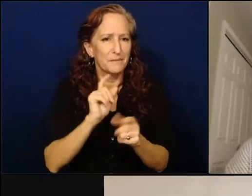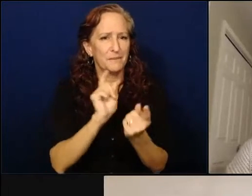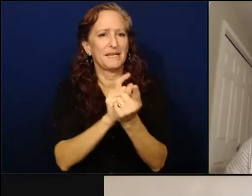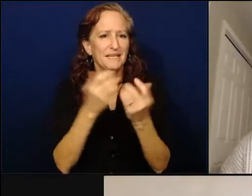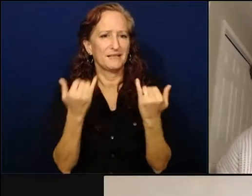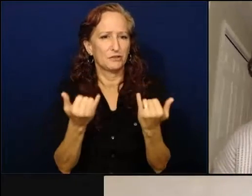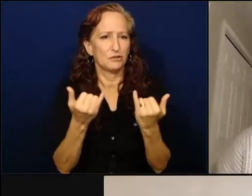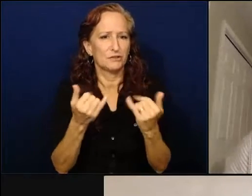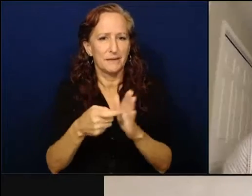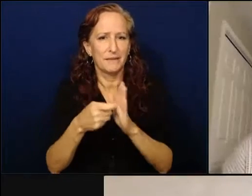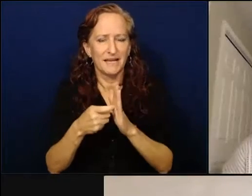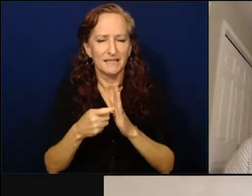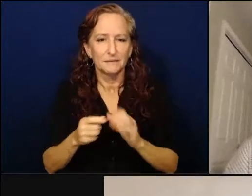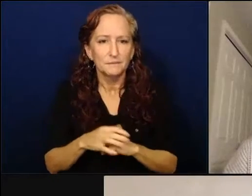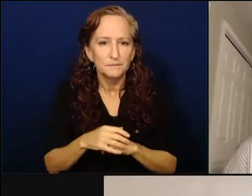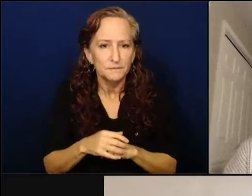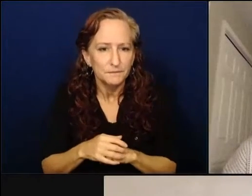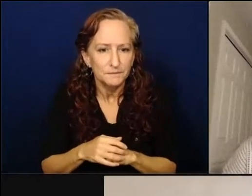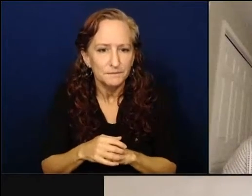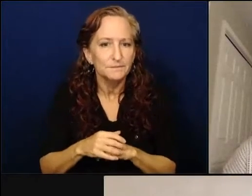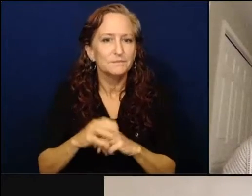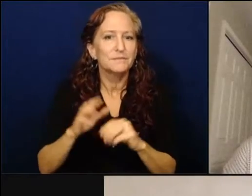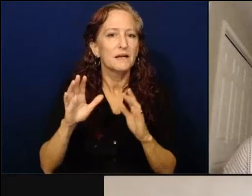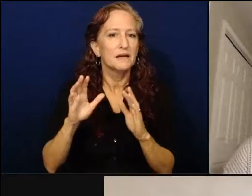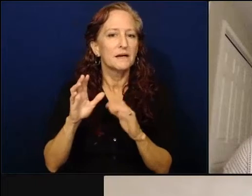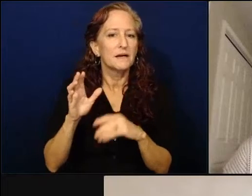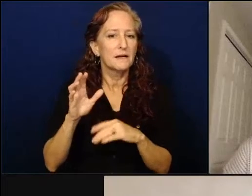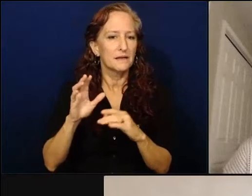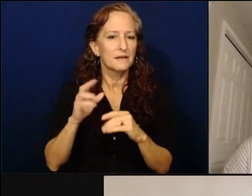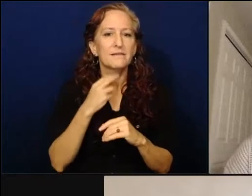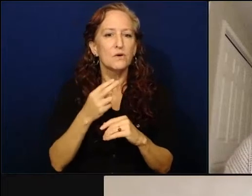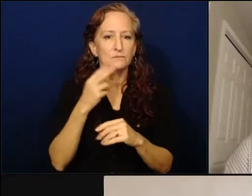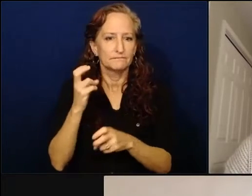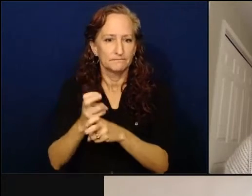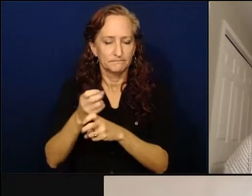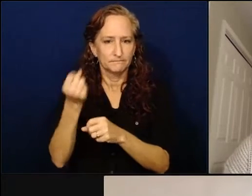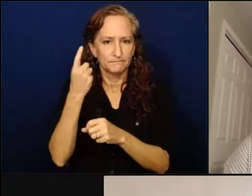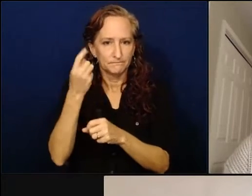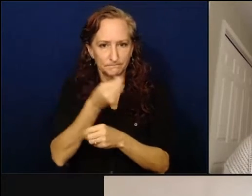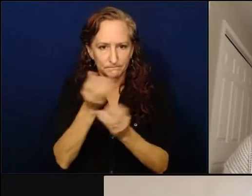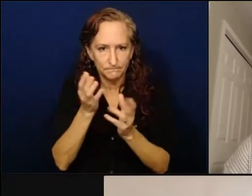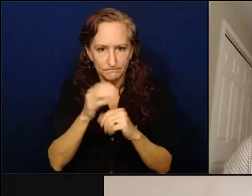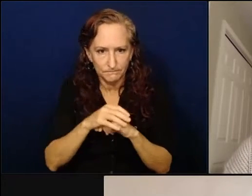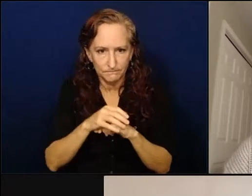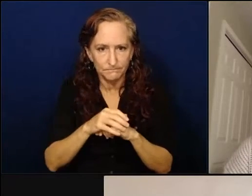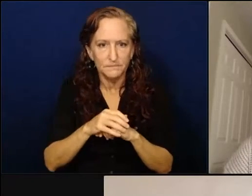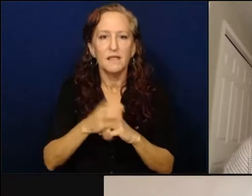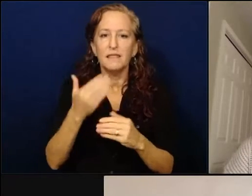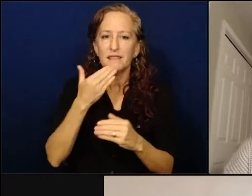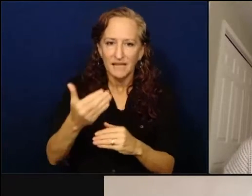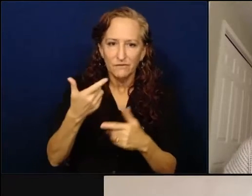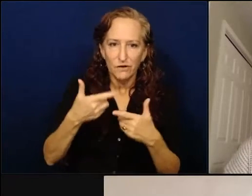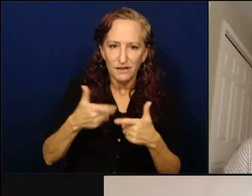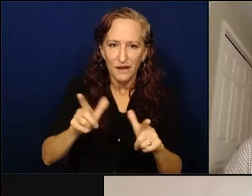Hi, thank you so much for that question and for having me here in this conversation. There are a lot of things that we are